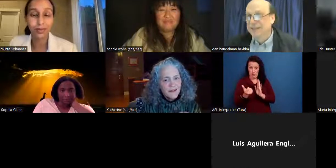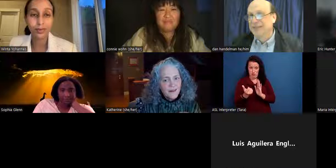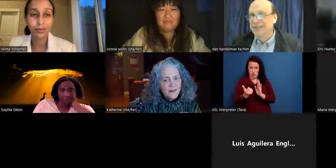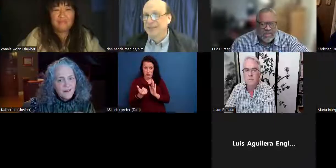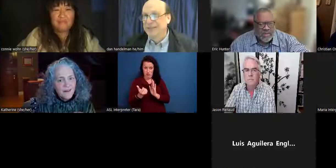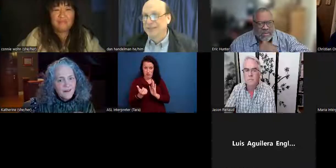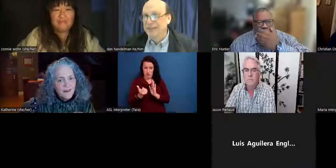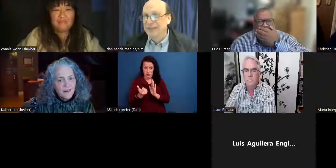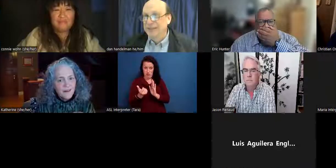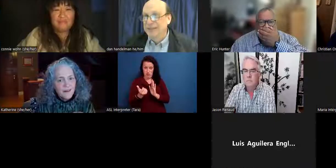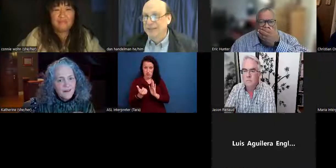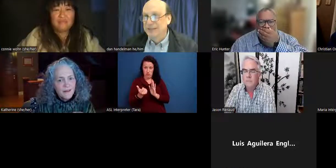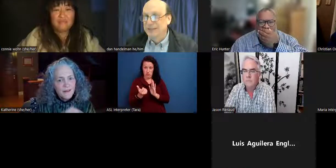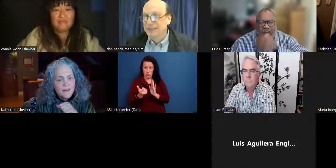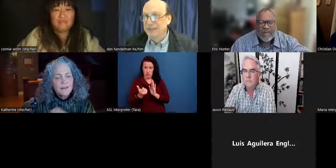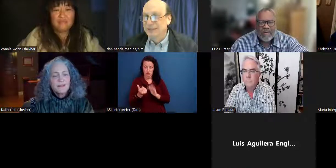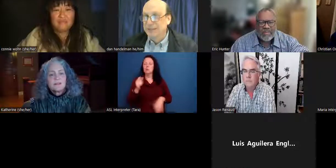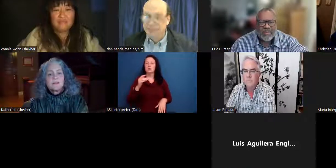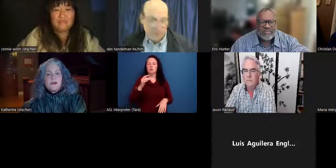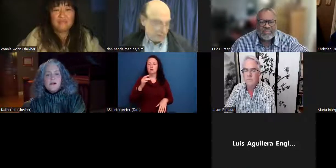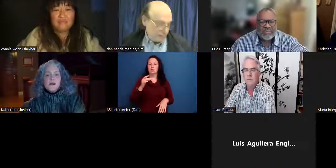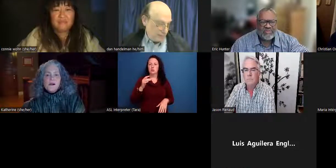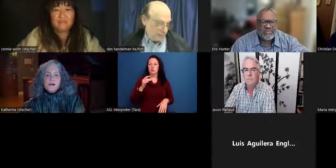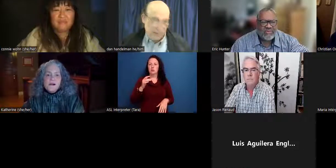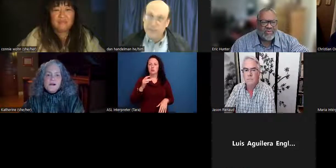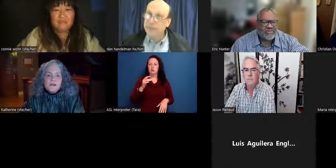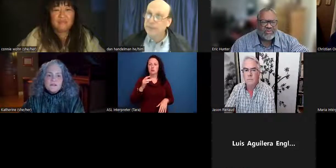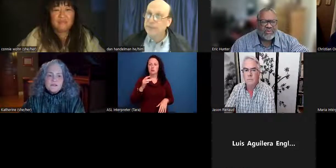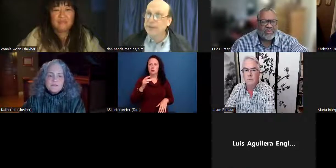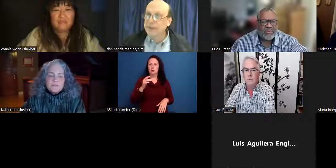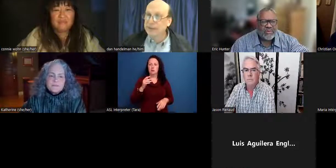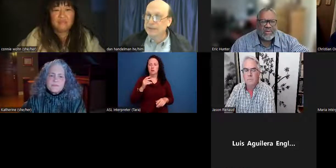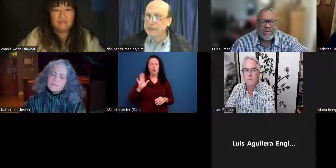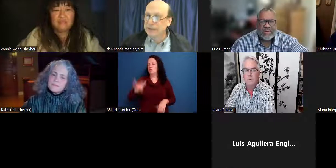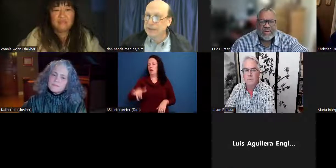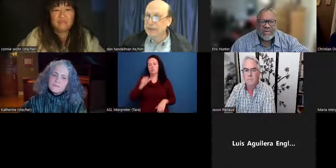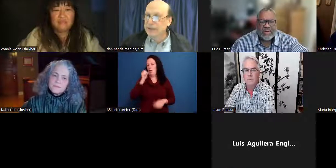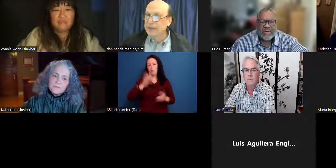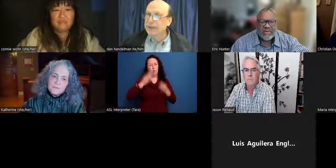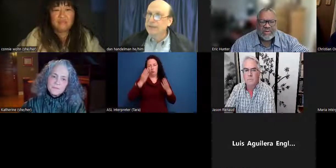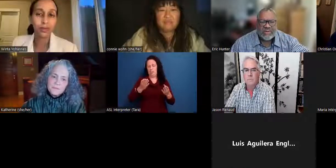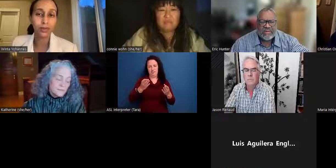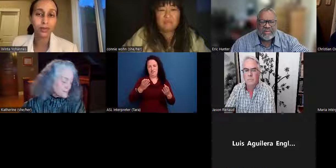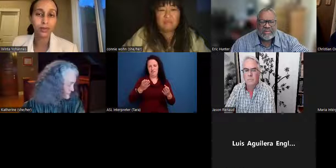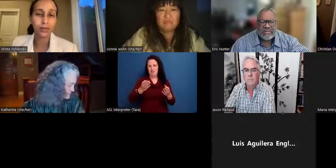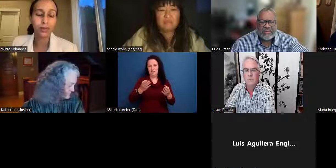Who are in favor to keep the language? Those are in favor to keep the language as it is.